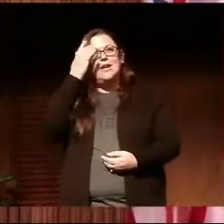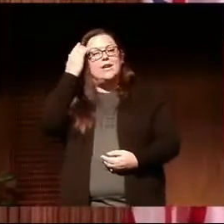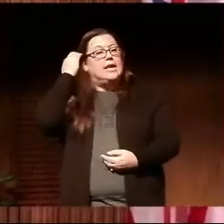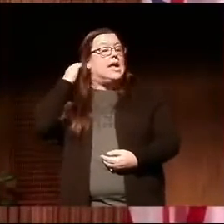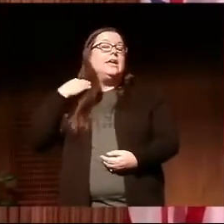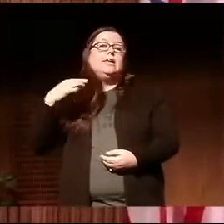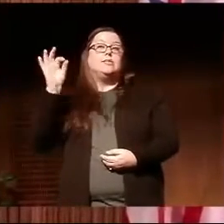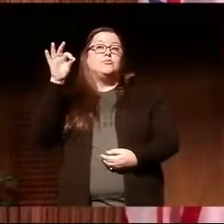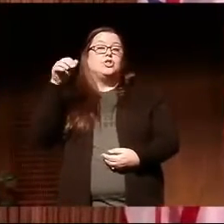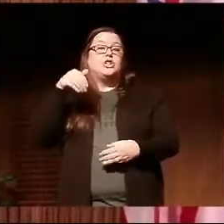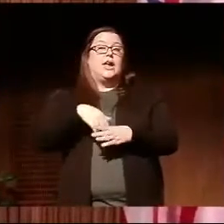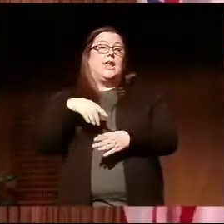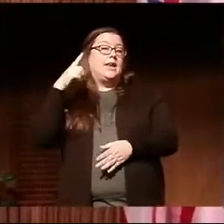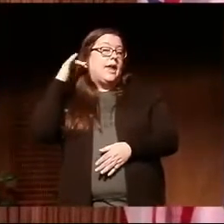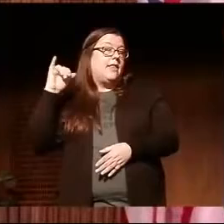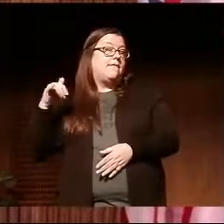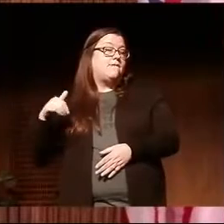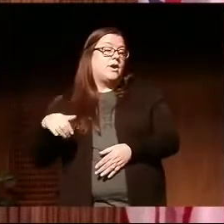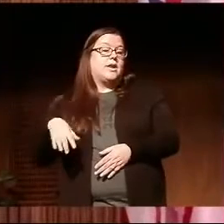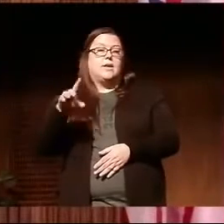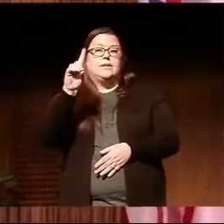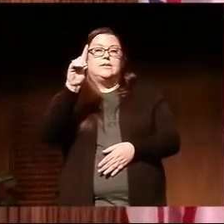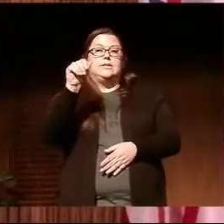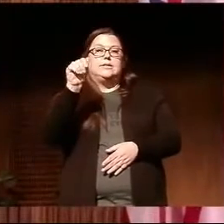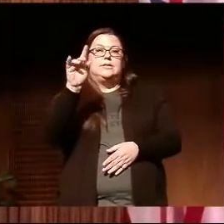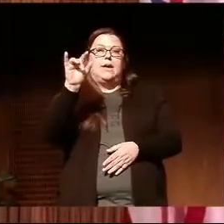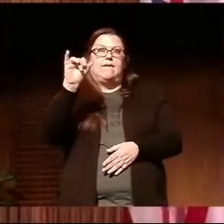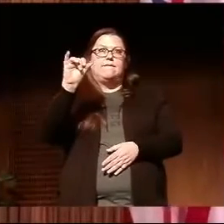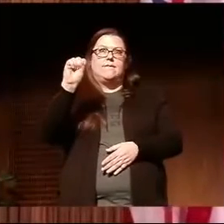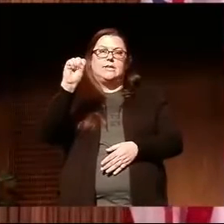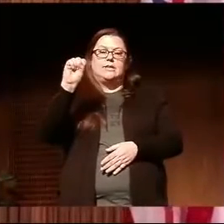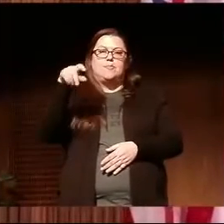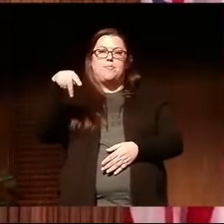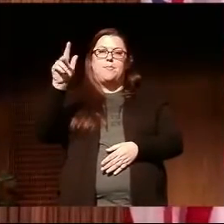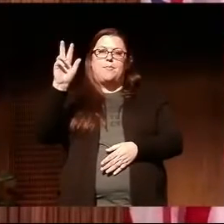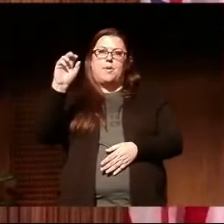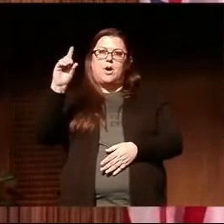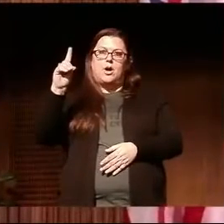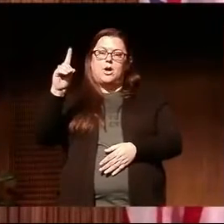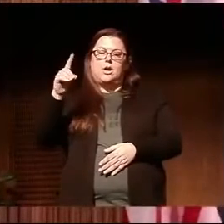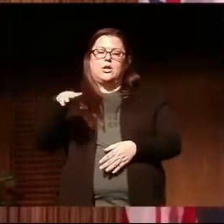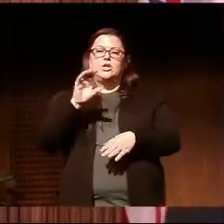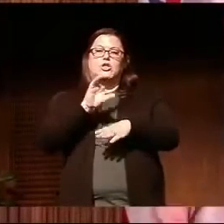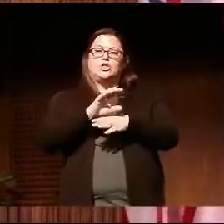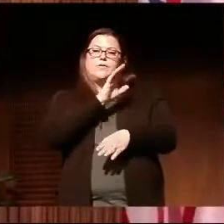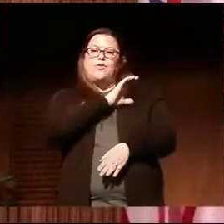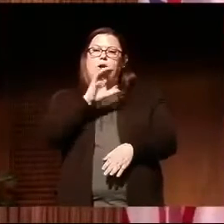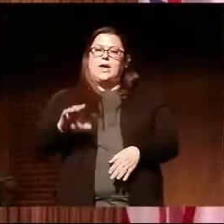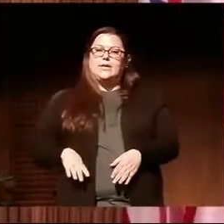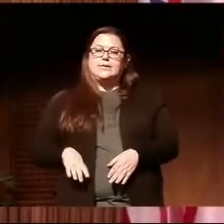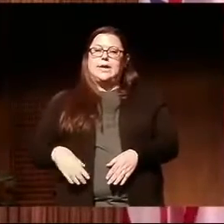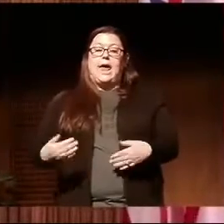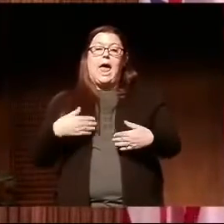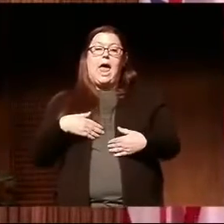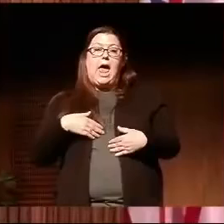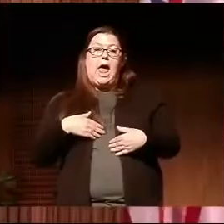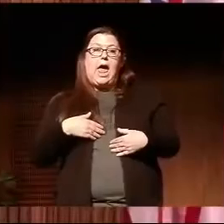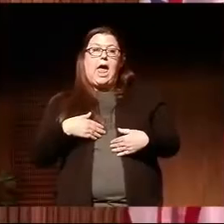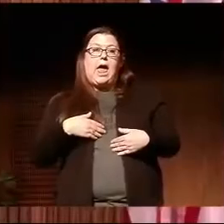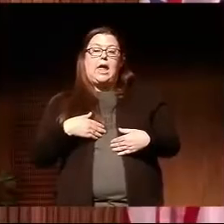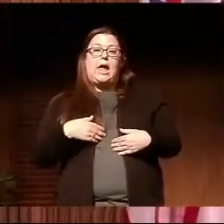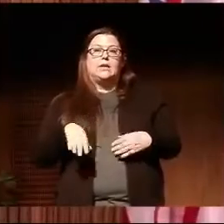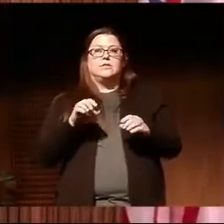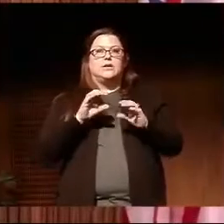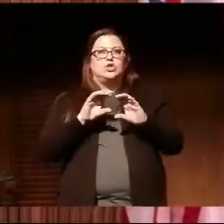Modesto, California, at the Davis Park Church of Christ. Nick holds a bachelor's degree from SIBI,